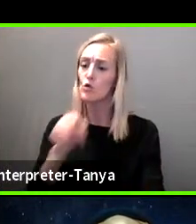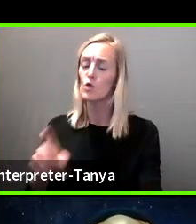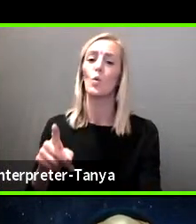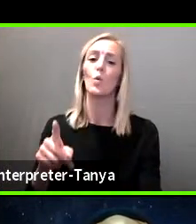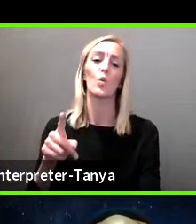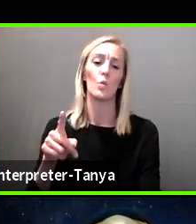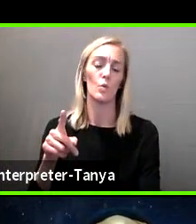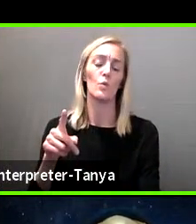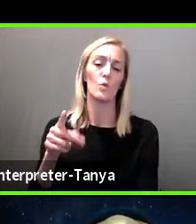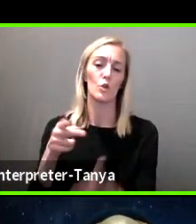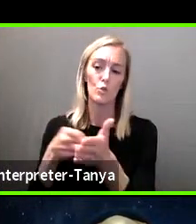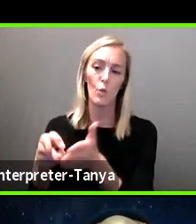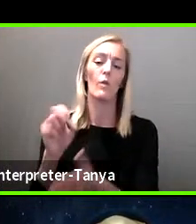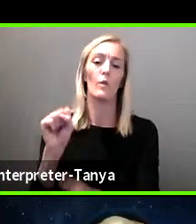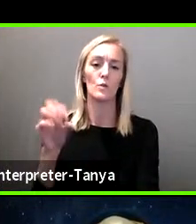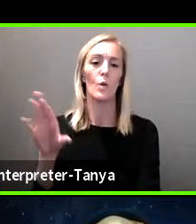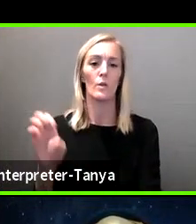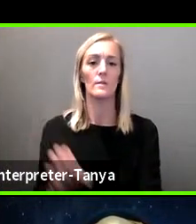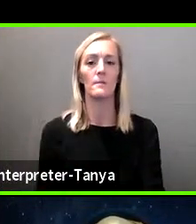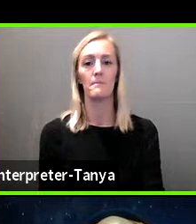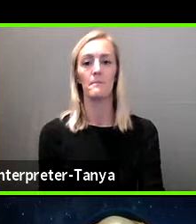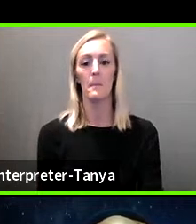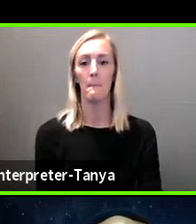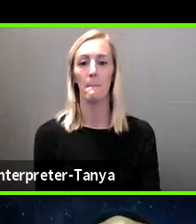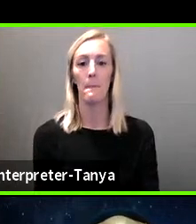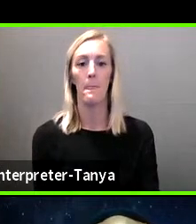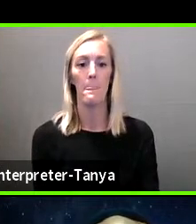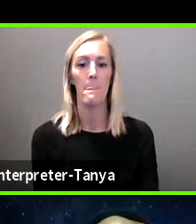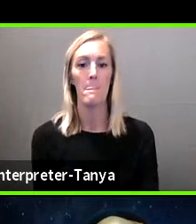Mm-hmm. Saw that Jonella had her hand up.